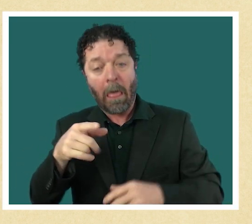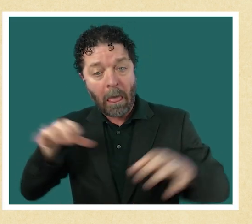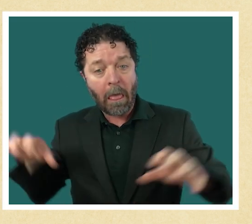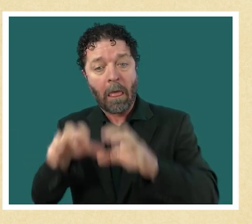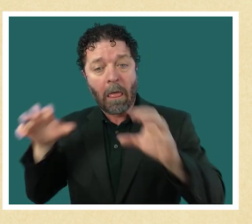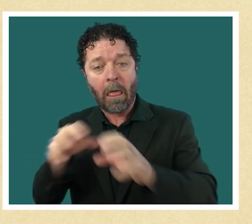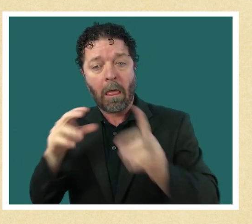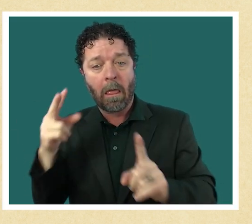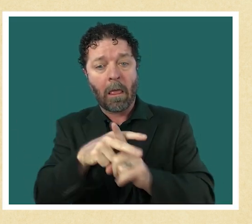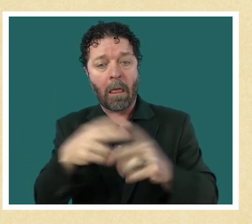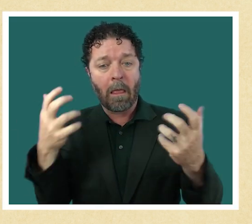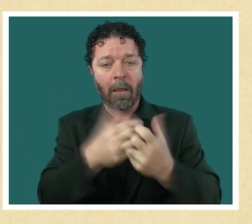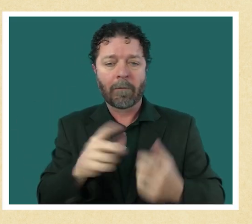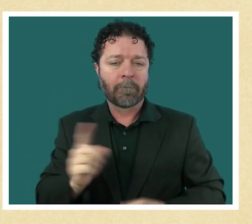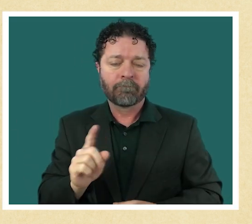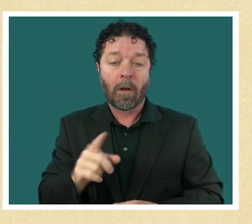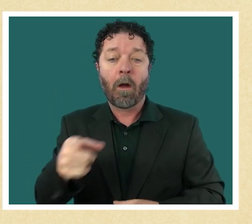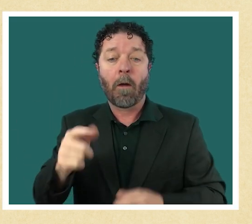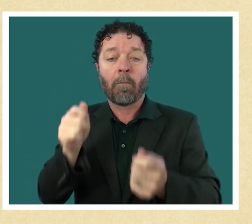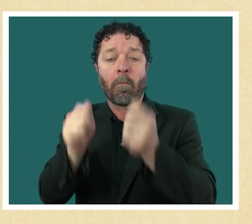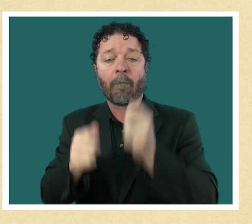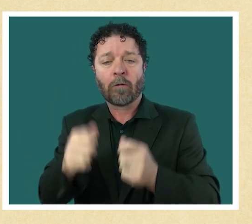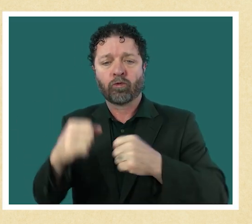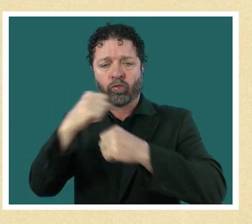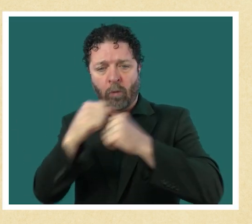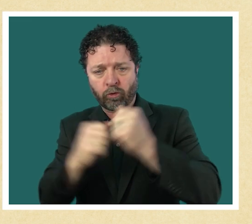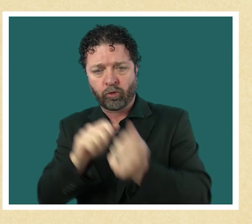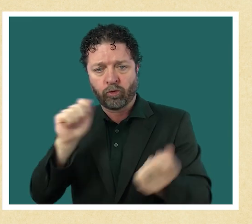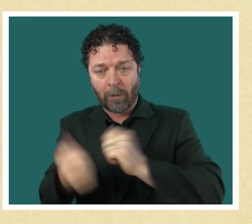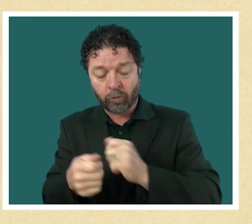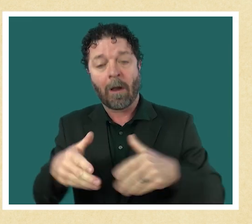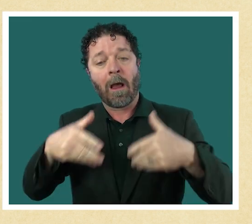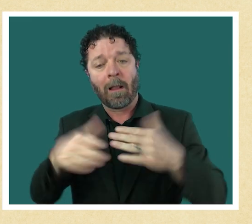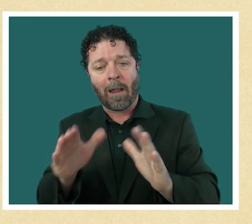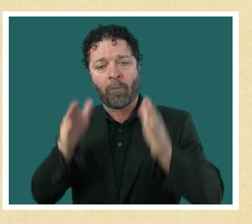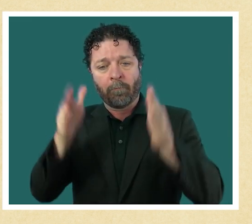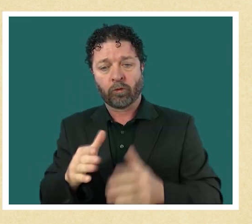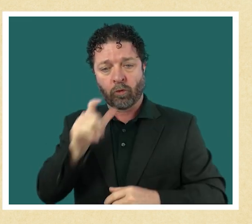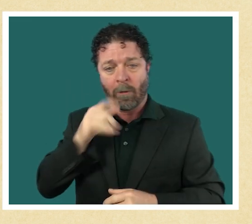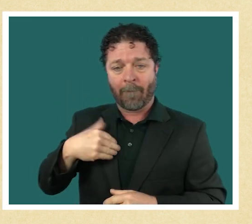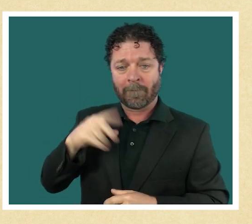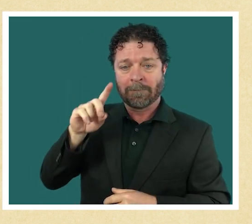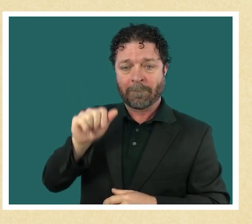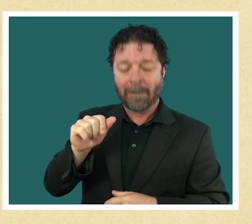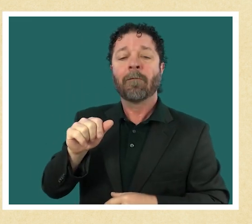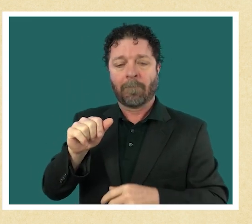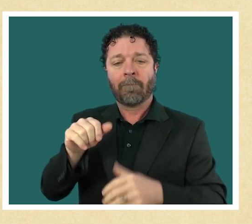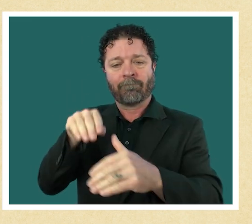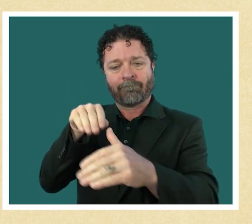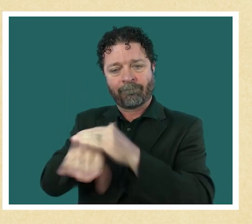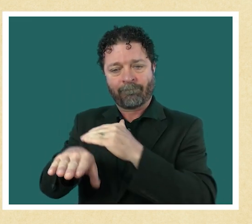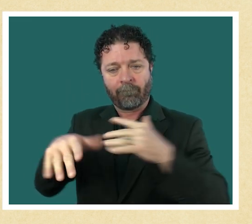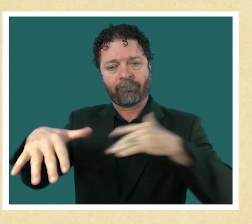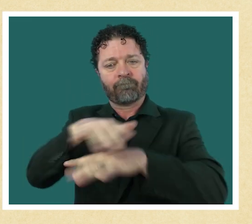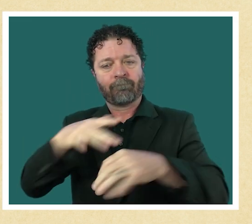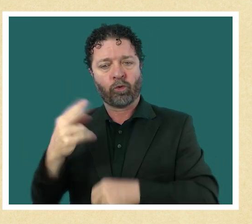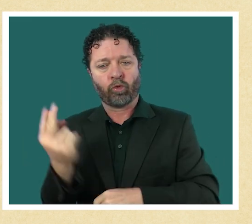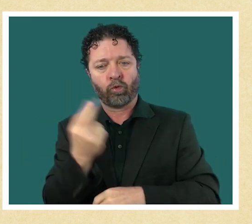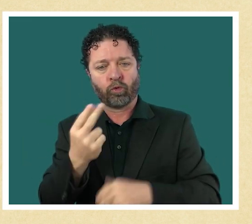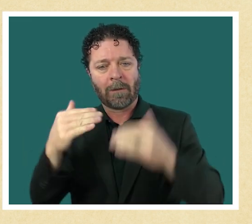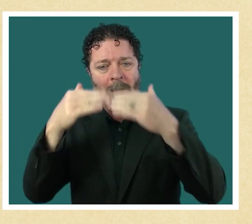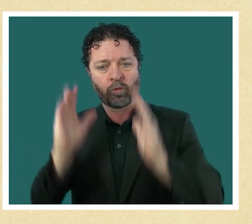reasonable modification is a structural change to allow the person with a disability full enjoyment of the premises.